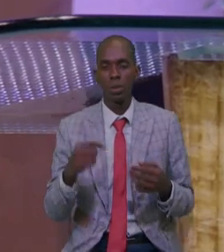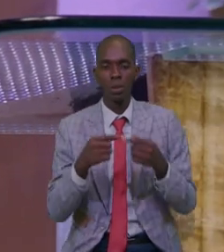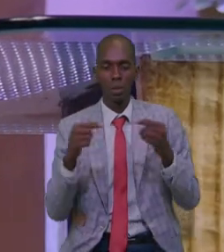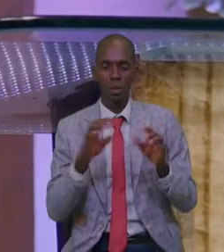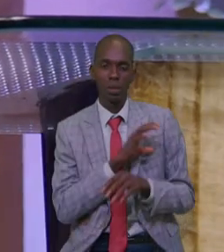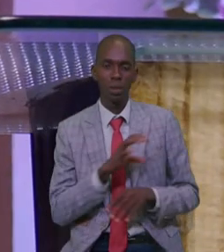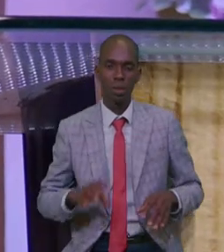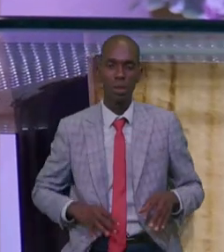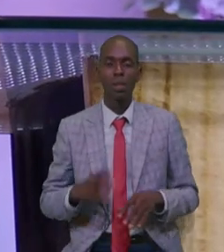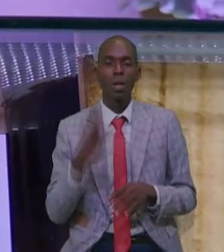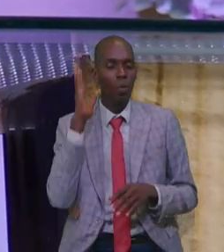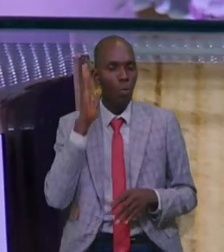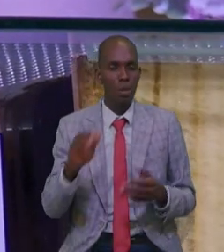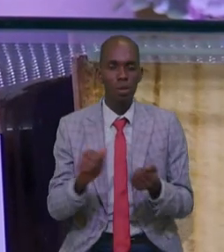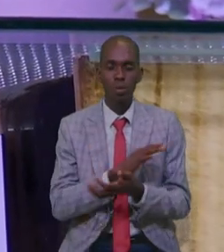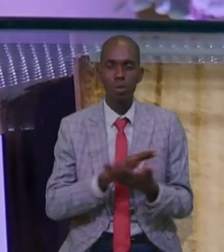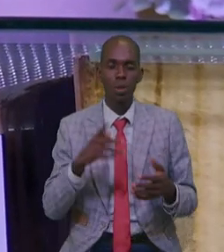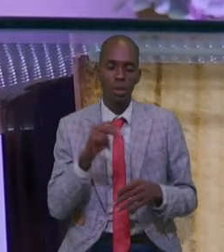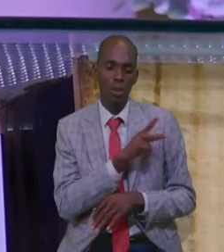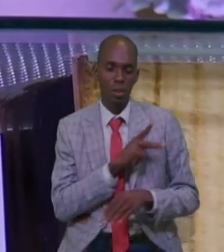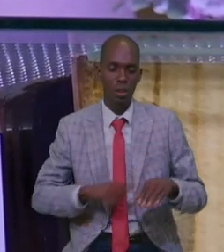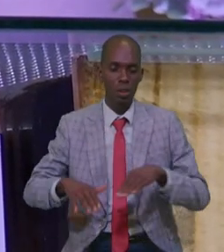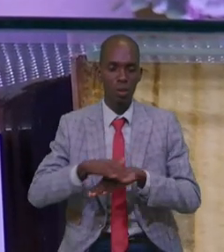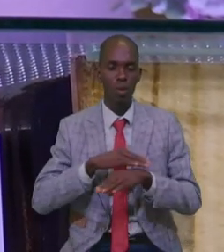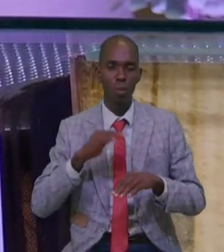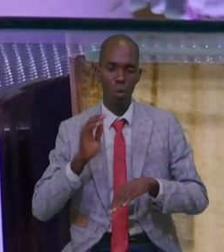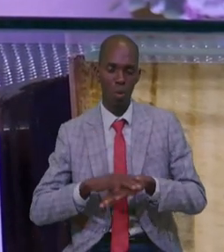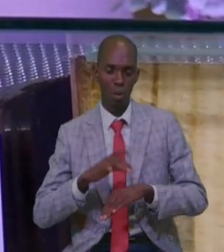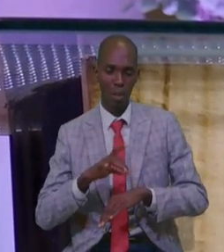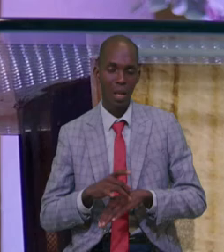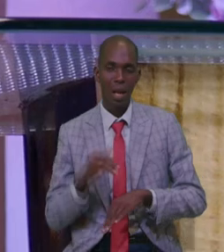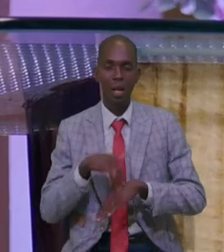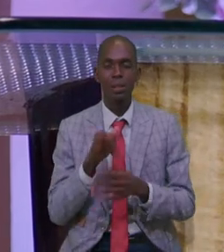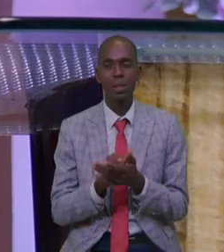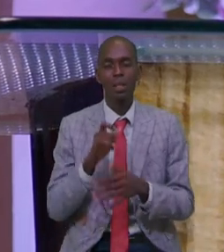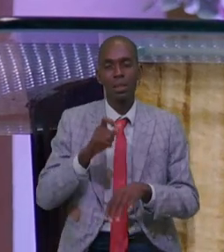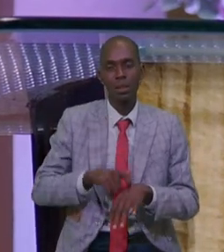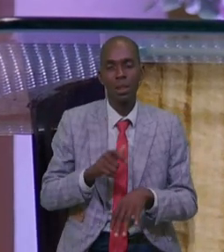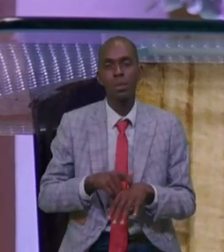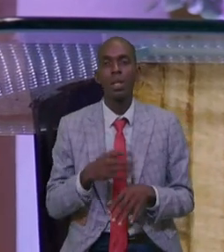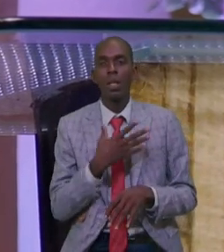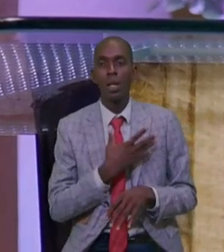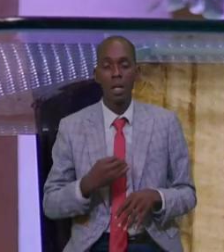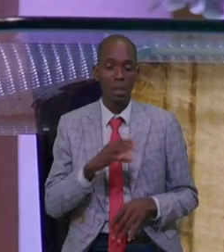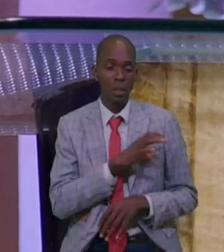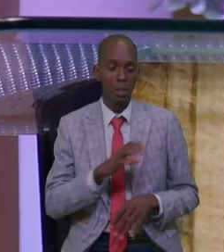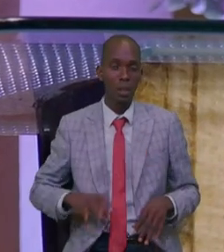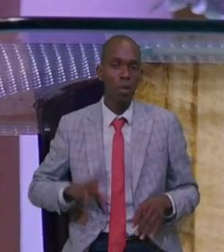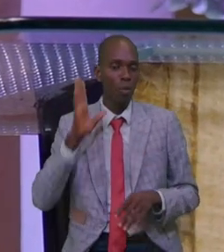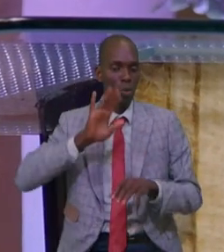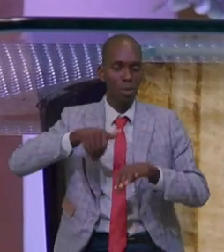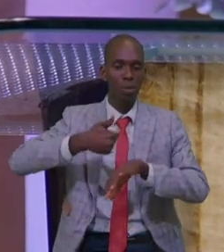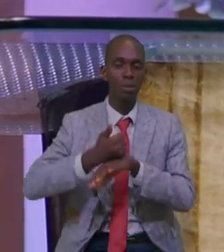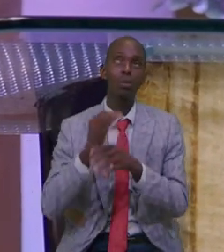of the world at that time under the Antichrist. And he will set up his own